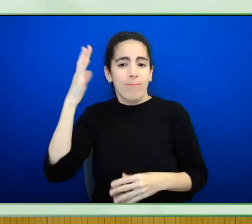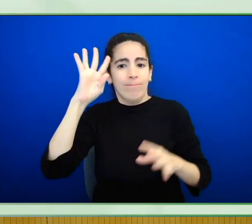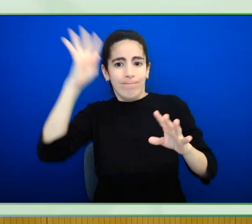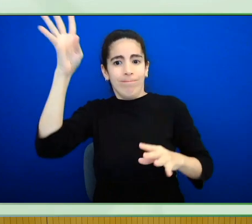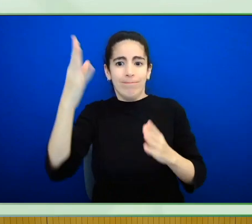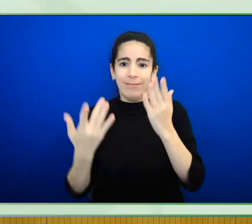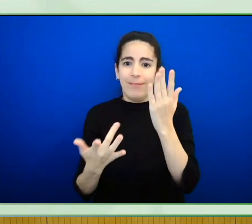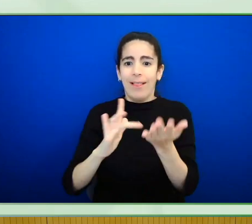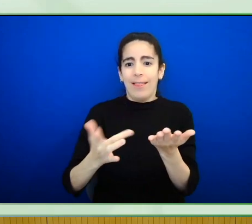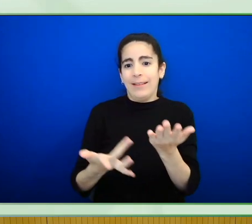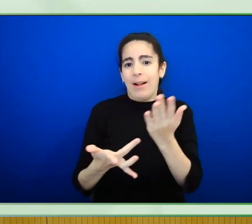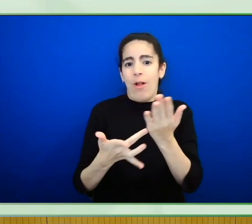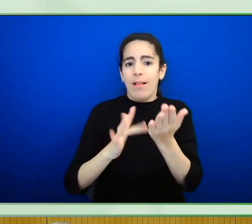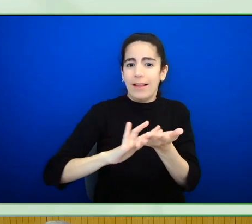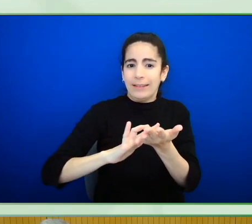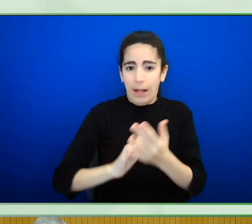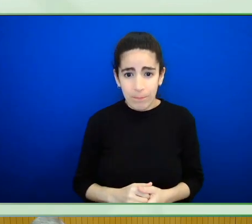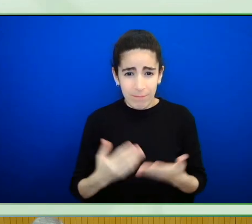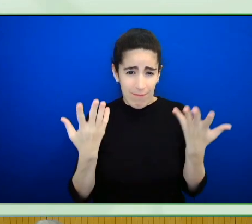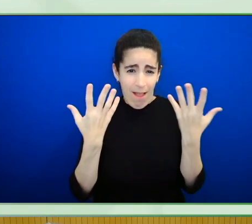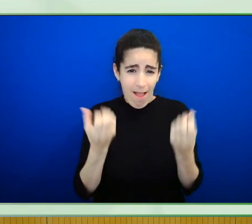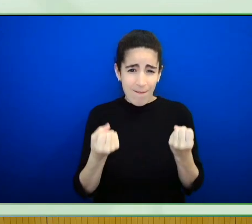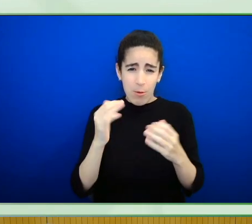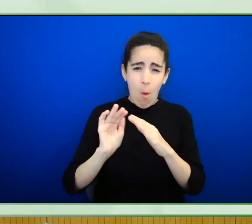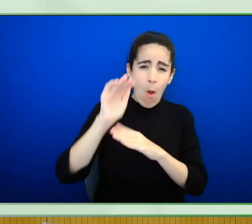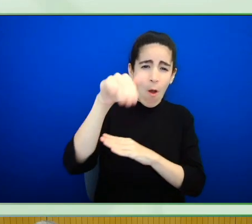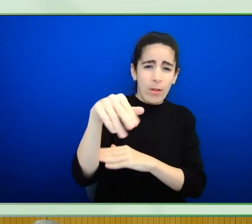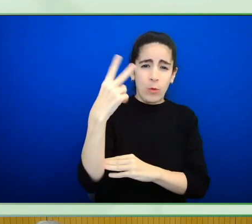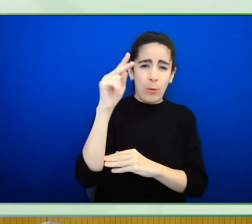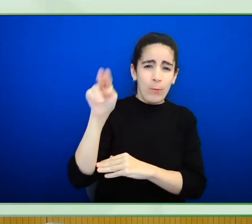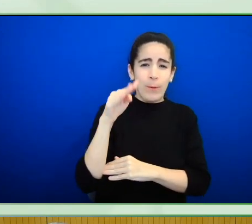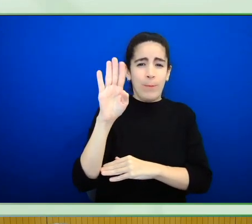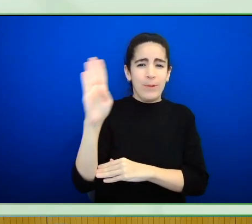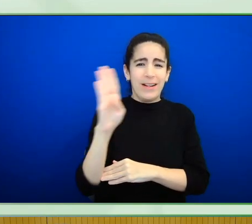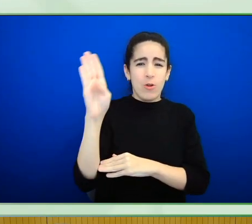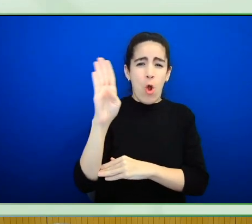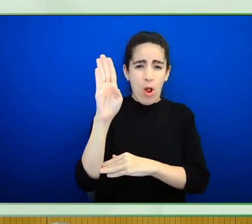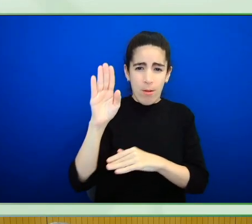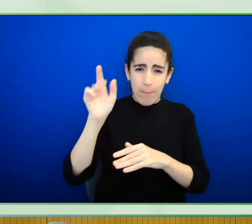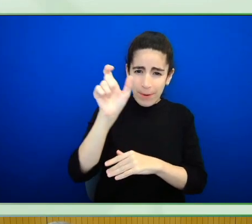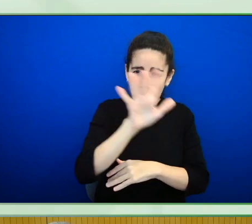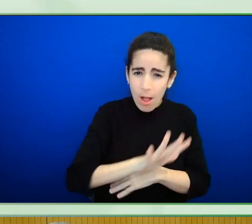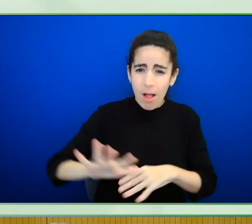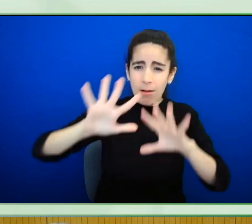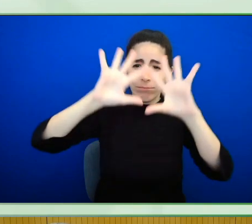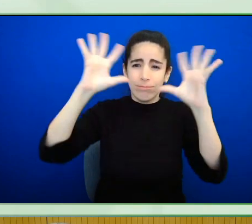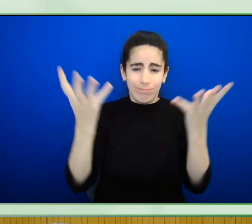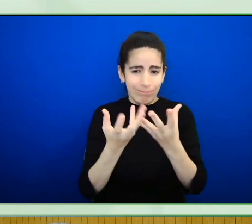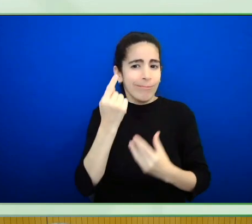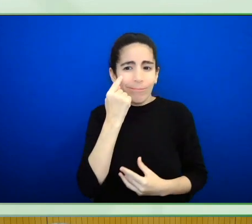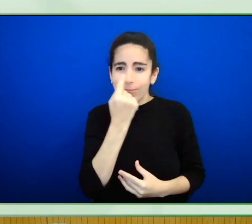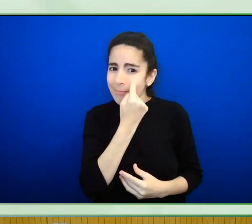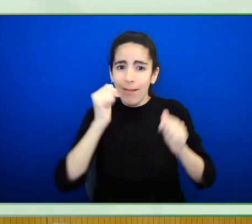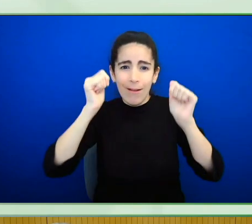is rising. 90% of those people are located in low and middle-income countries. Most simply need just a pair